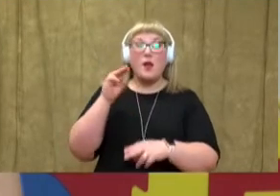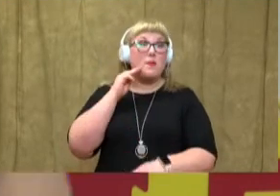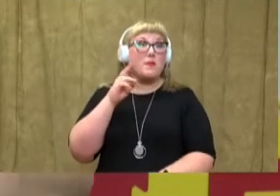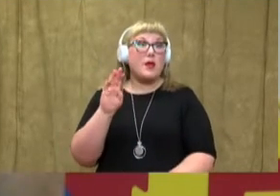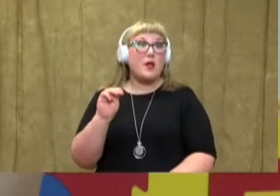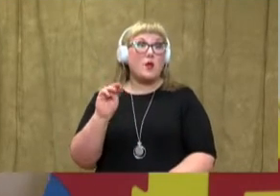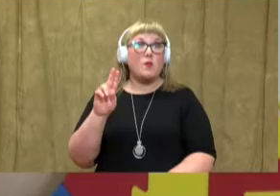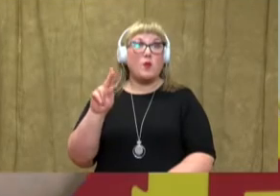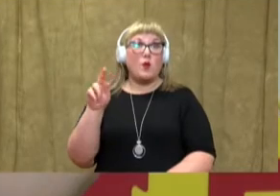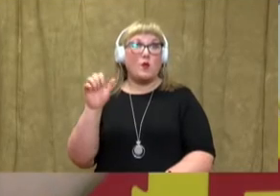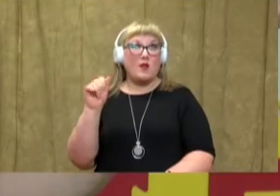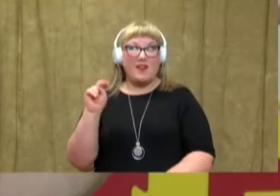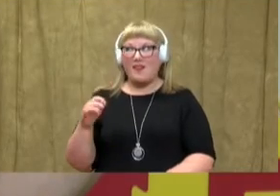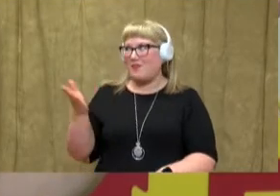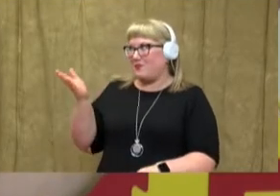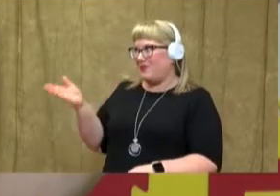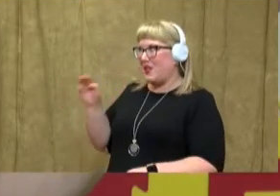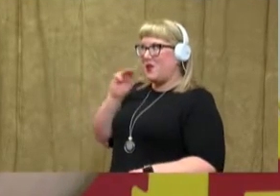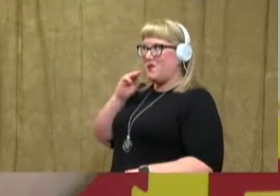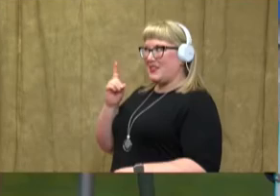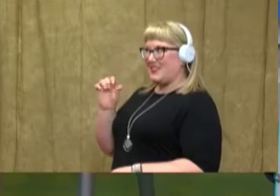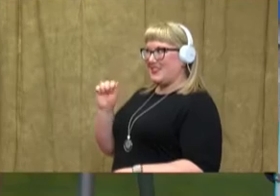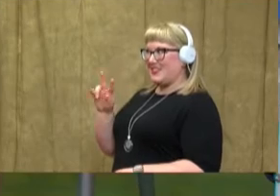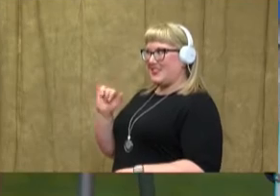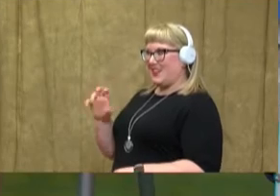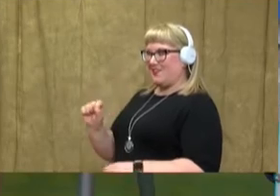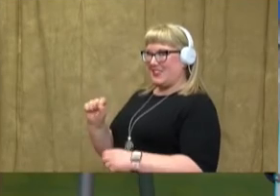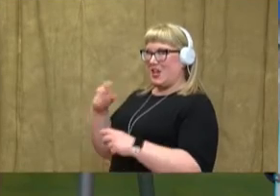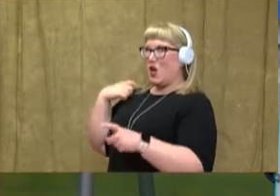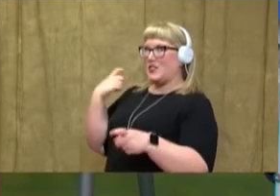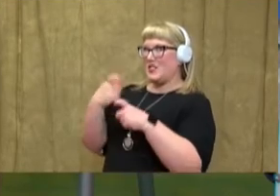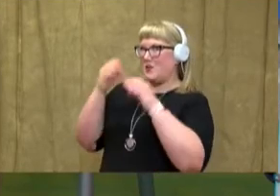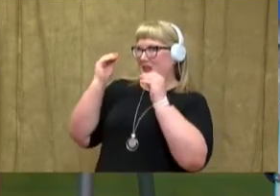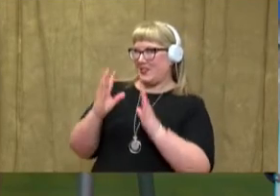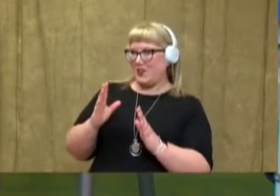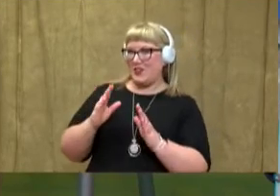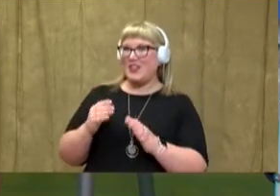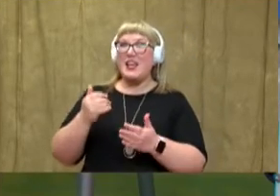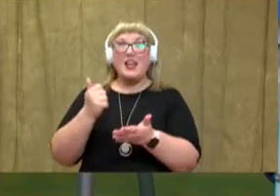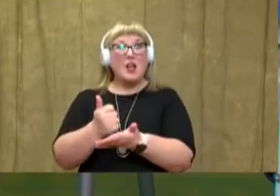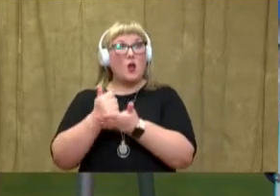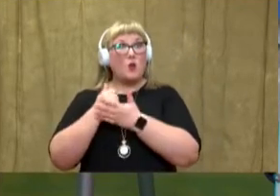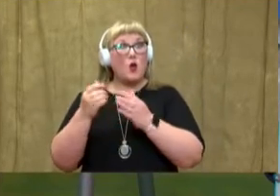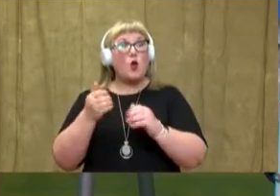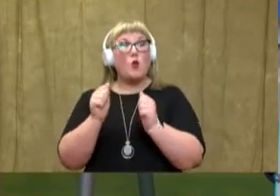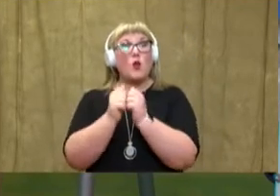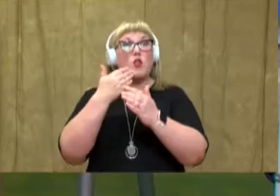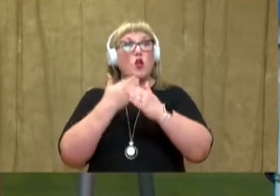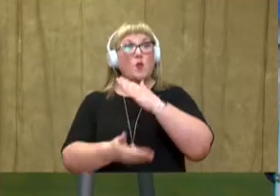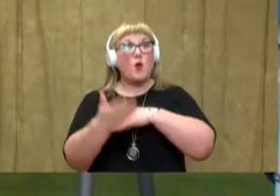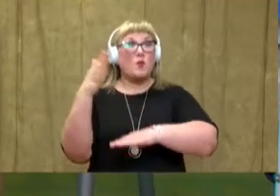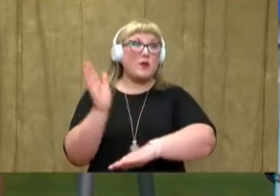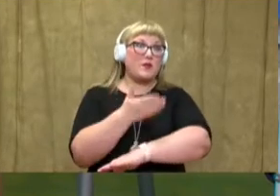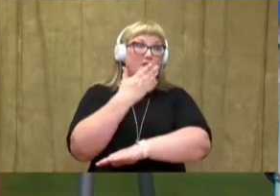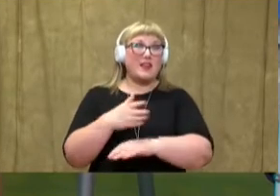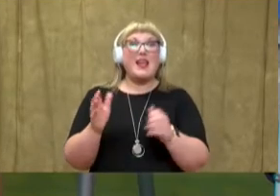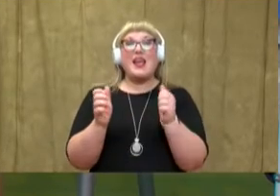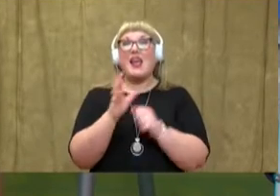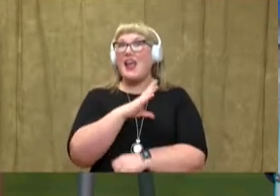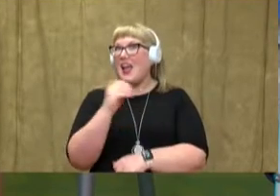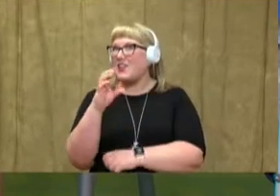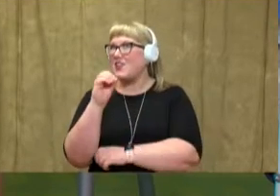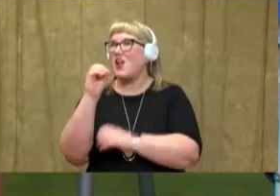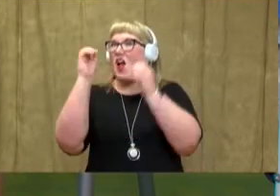we have Senora Davis here, our Spanish teacher, to help us get started with our good morning song. And of course, Ollie the Word